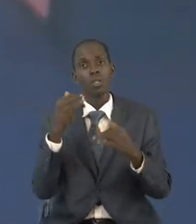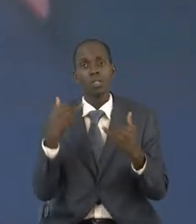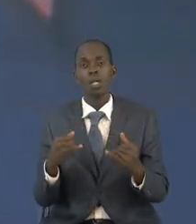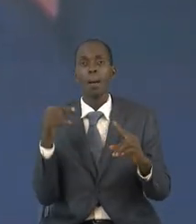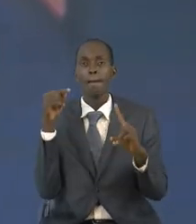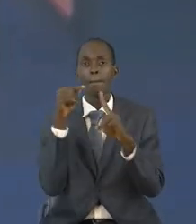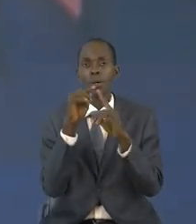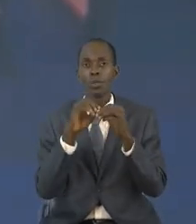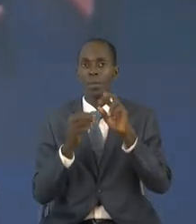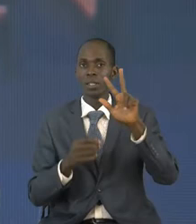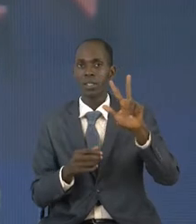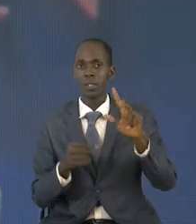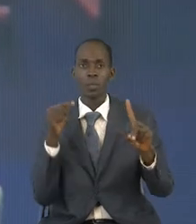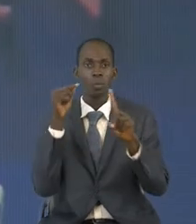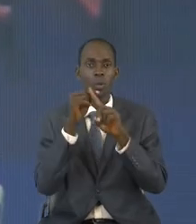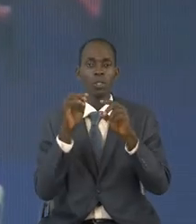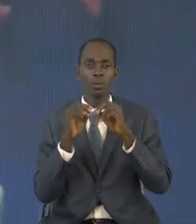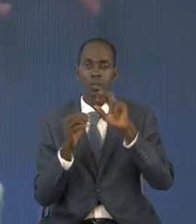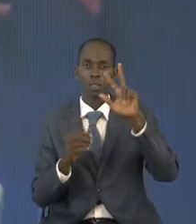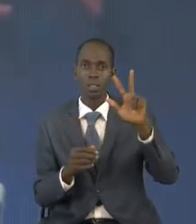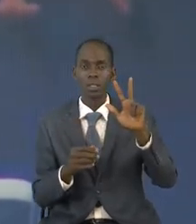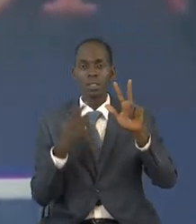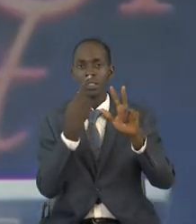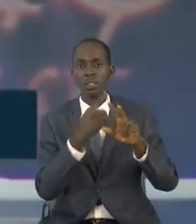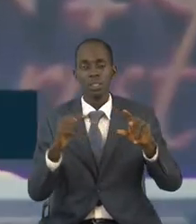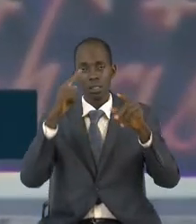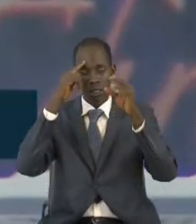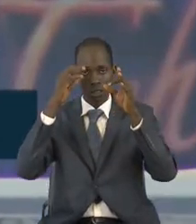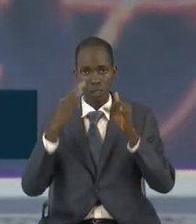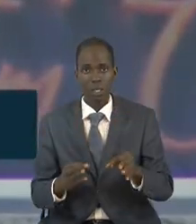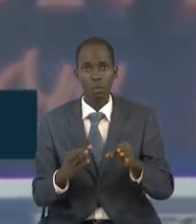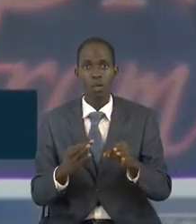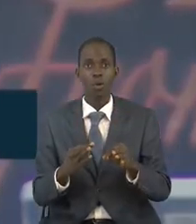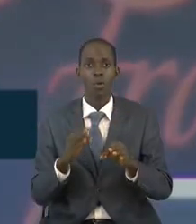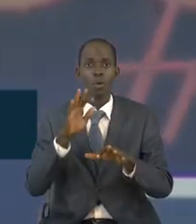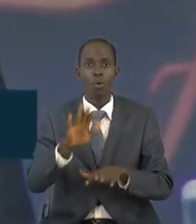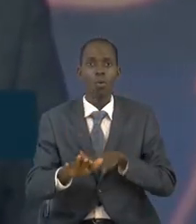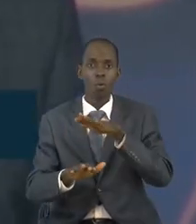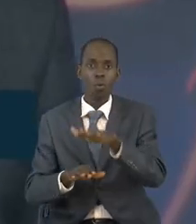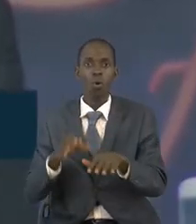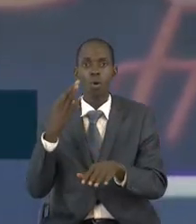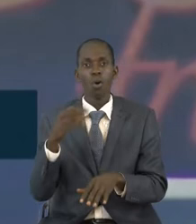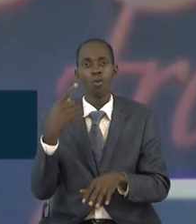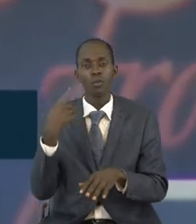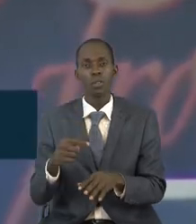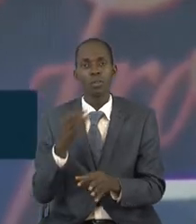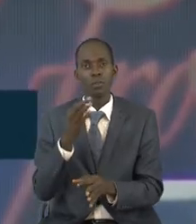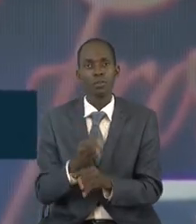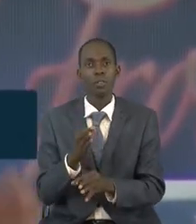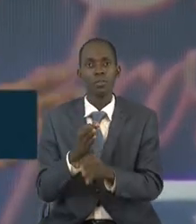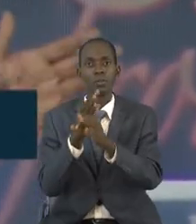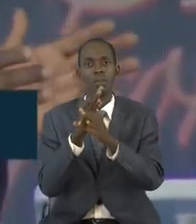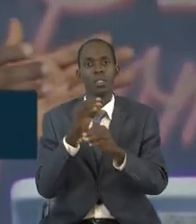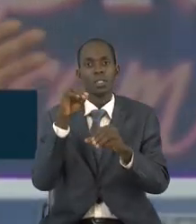three, the determined walk of the faithful in his way.